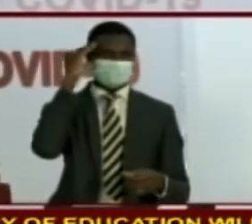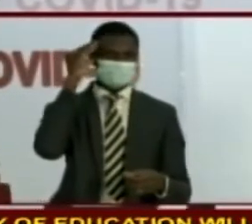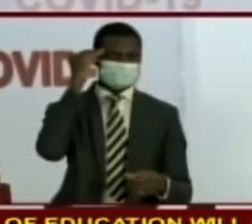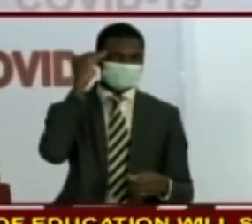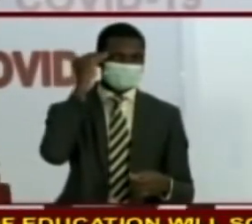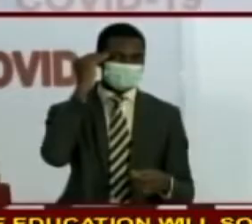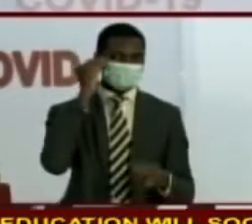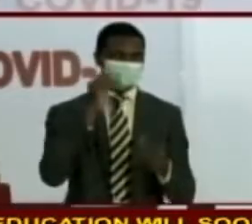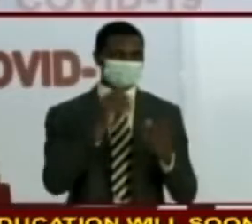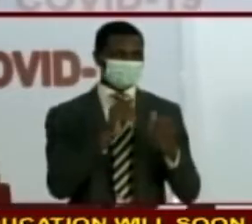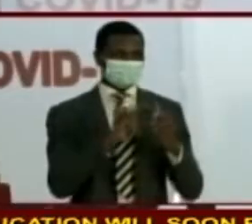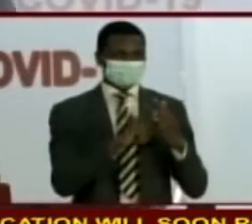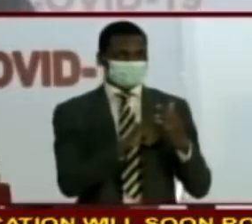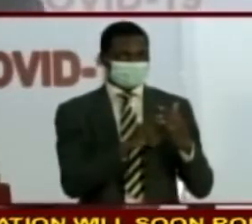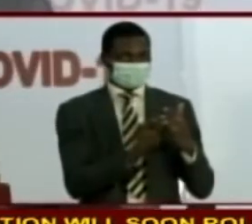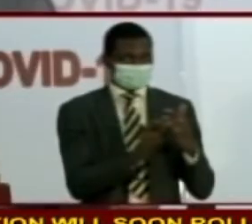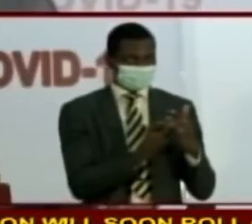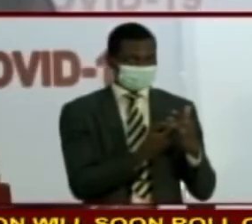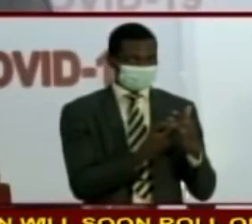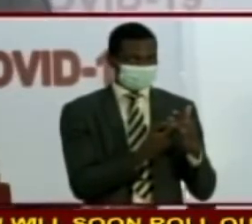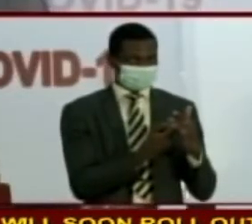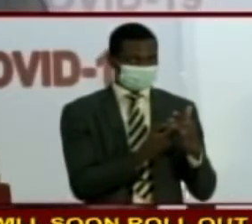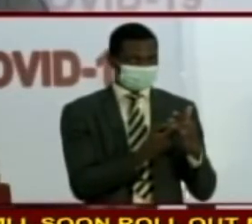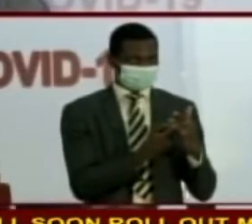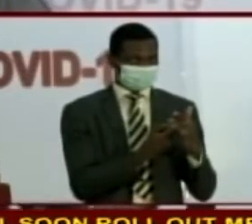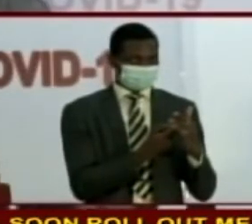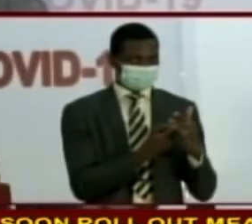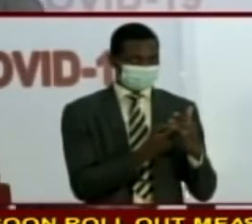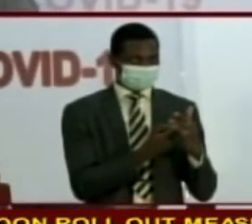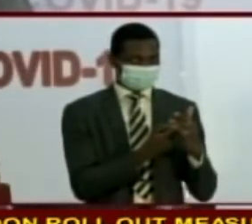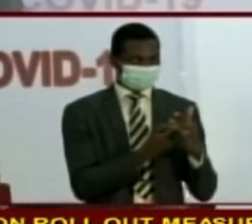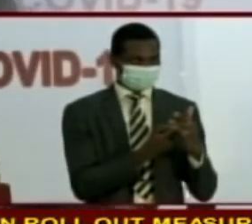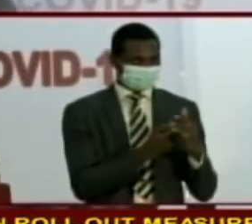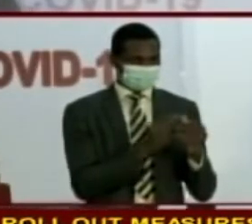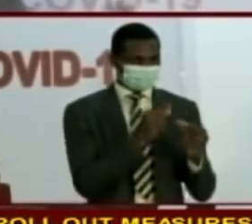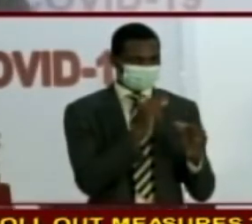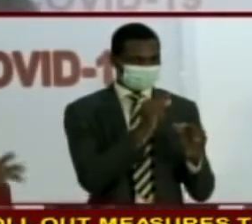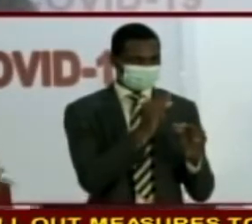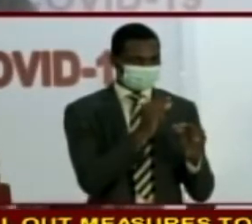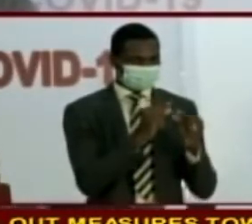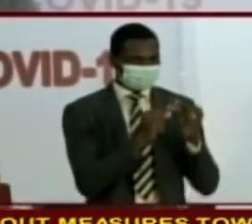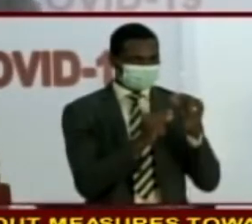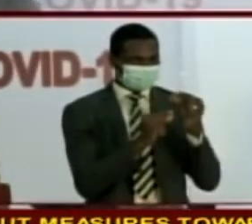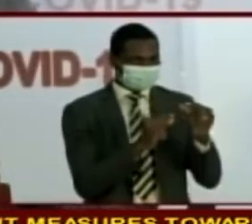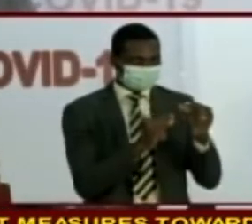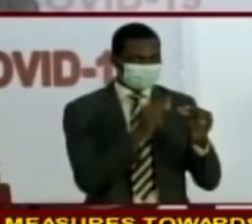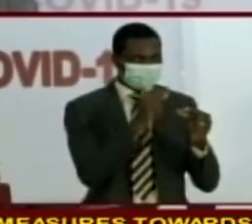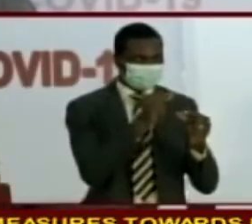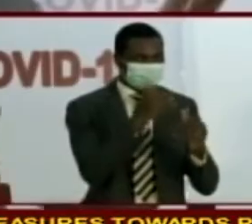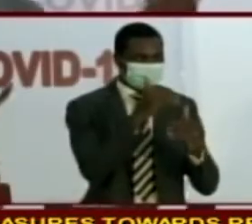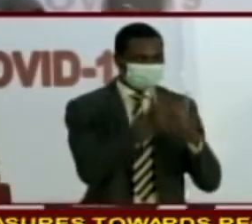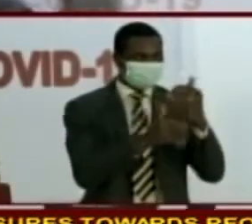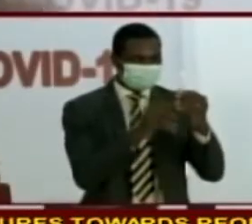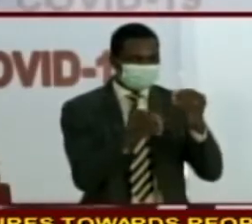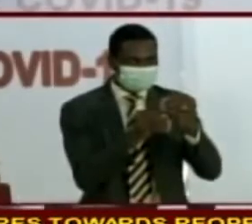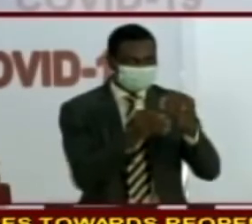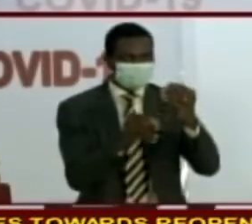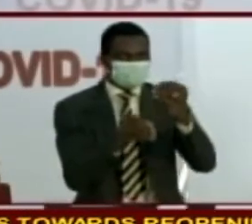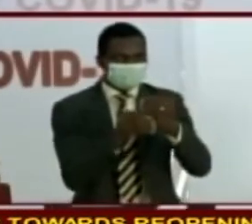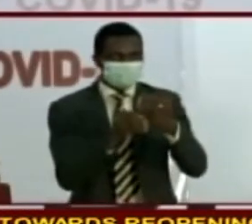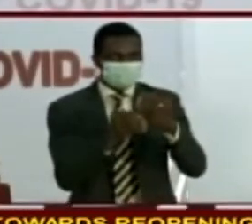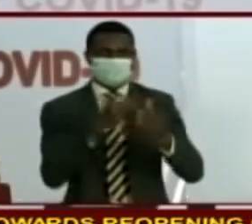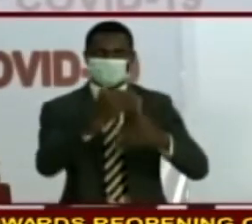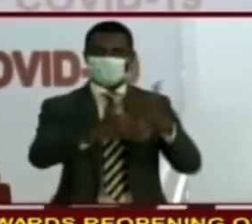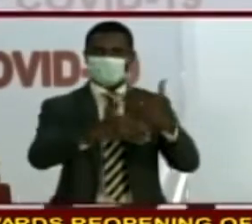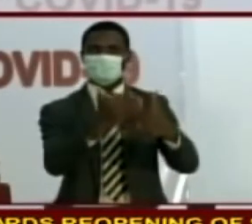they started to stagger their elections and started to apply those processes. And the Indian team that